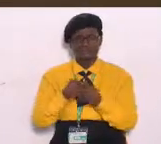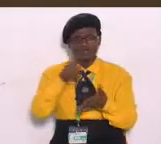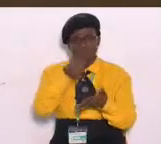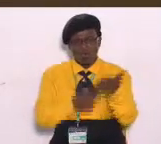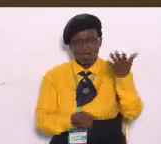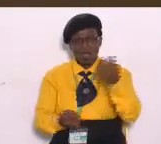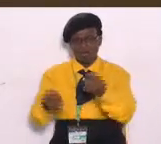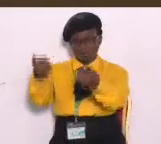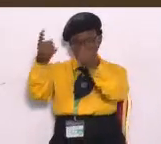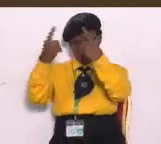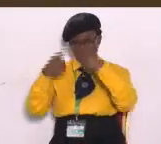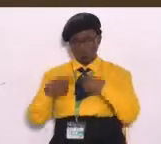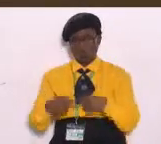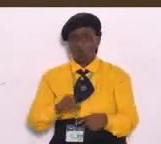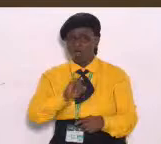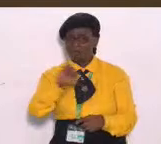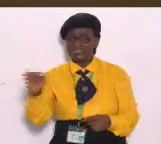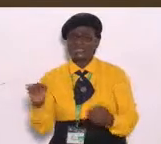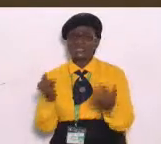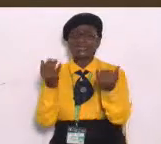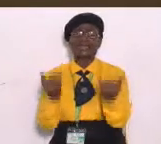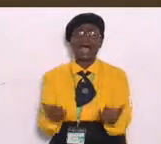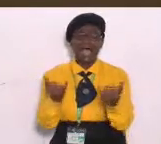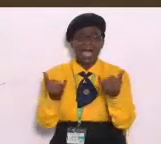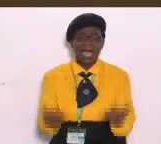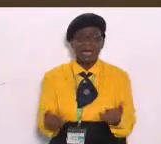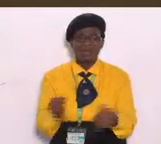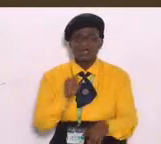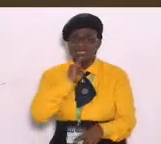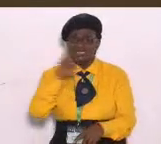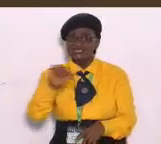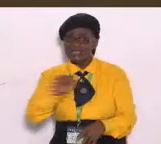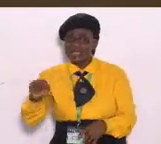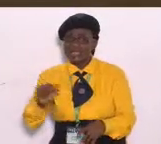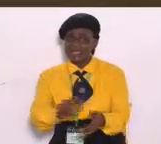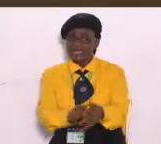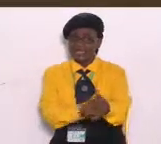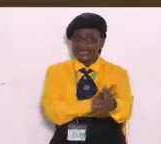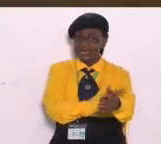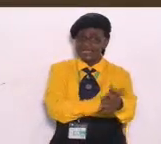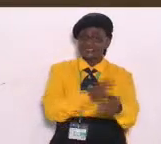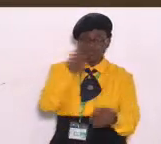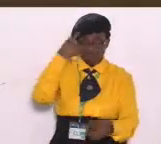What is coming now is a message for somebody.